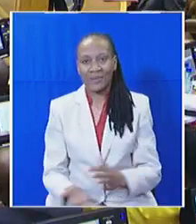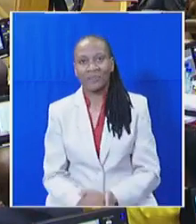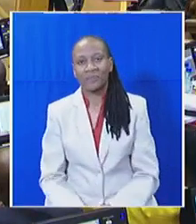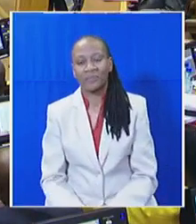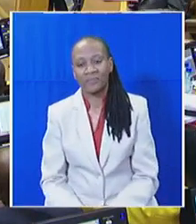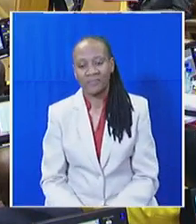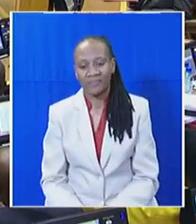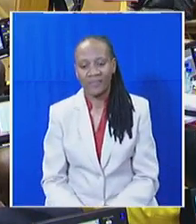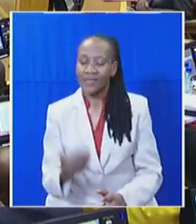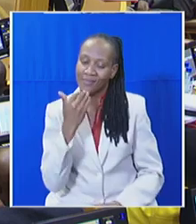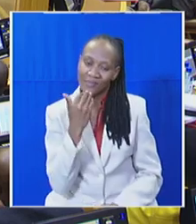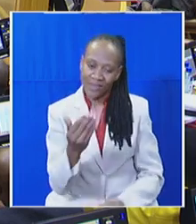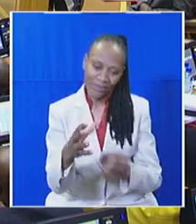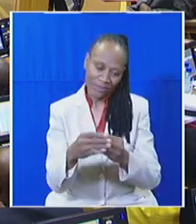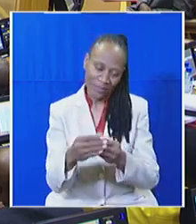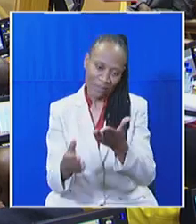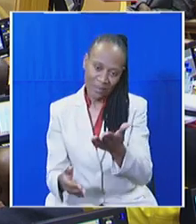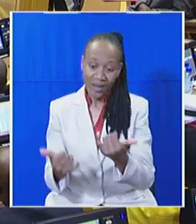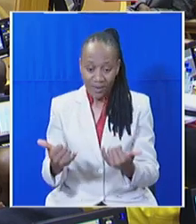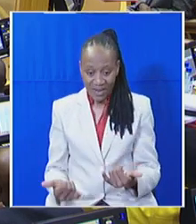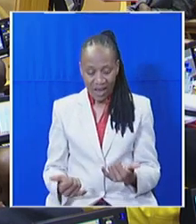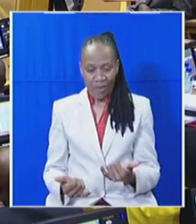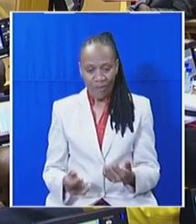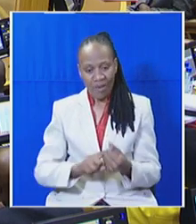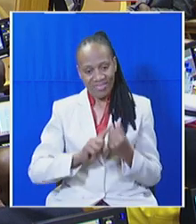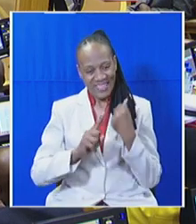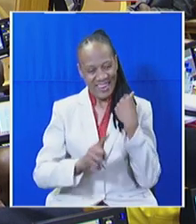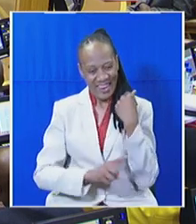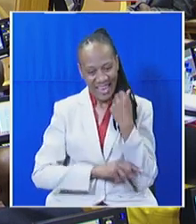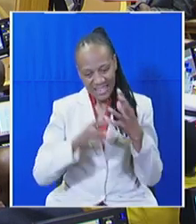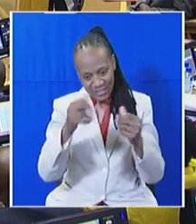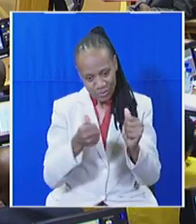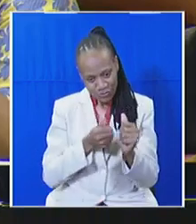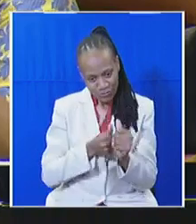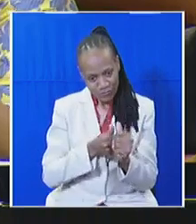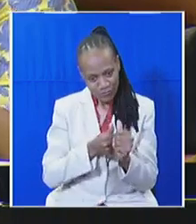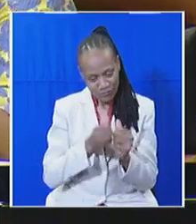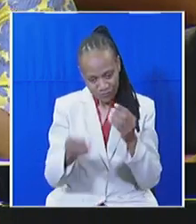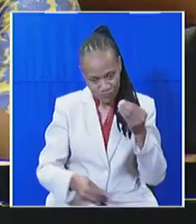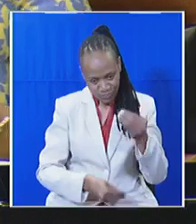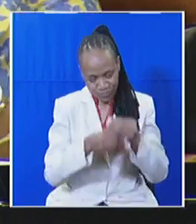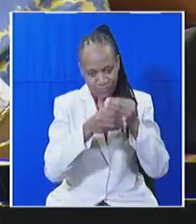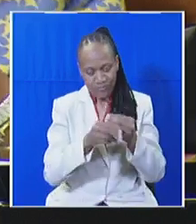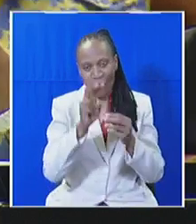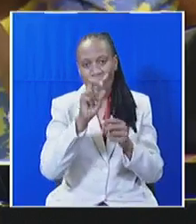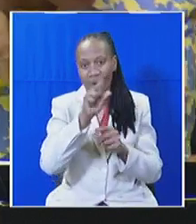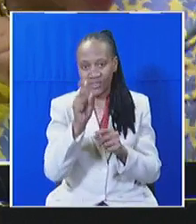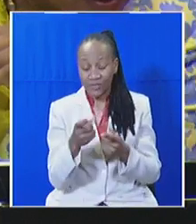Honorable Mulder. I want to recognize the last supplementary question, and that is from the